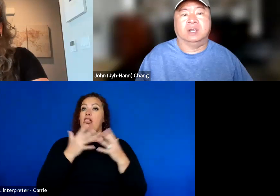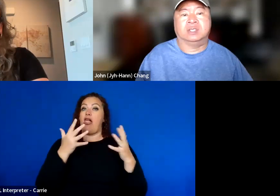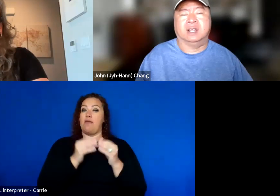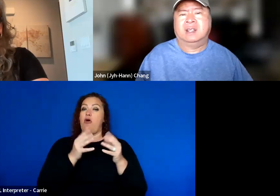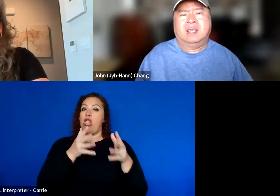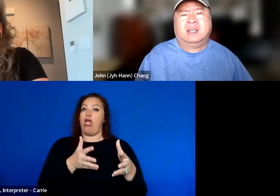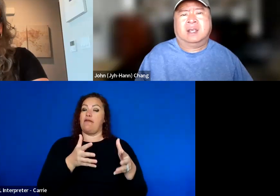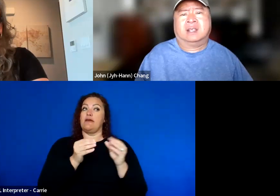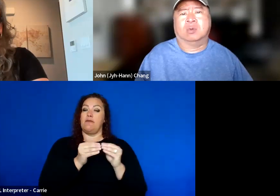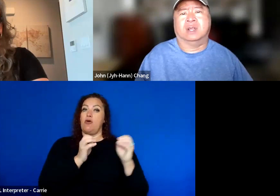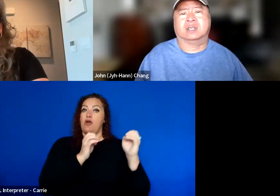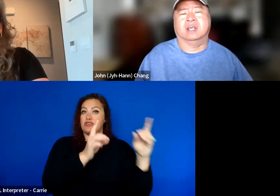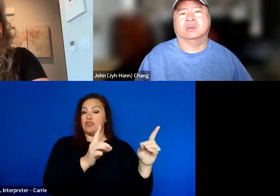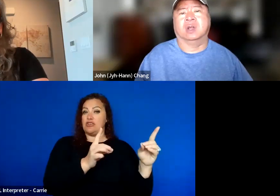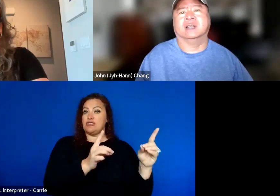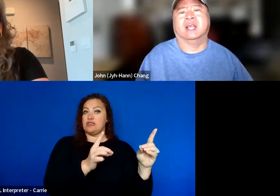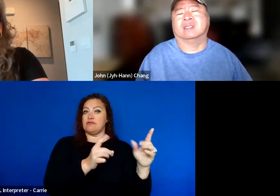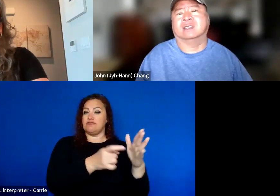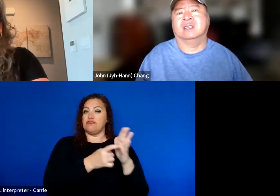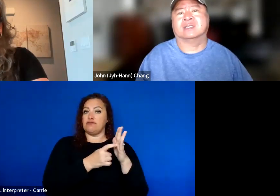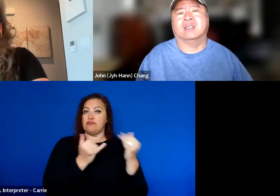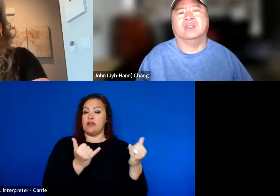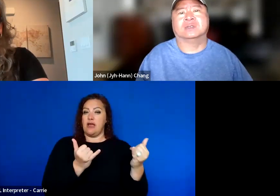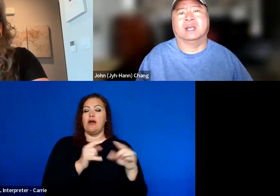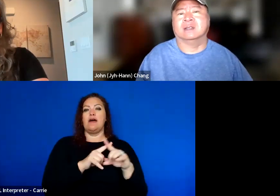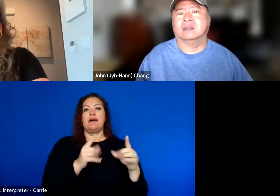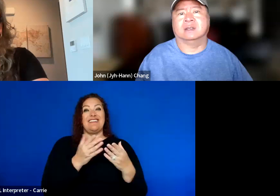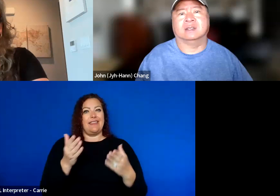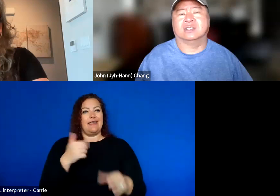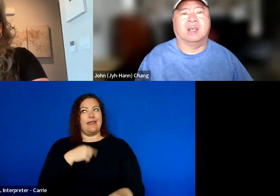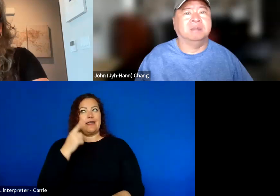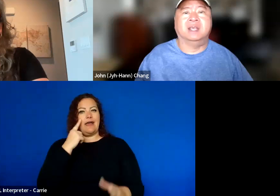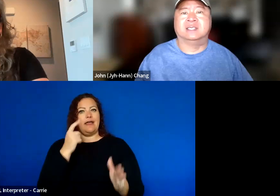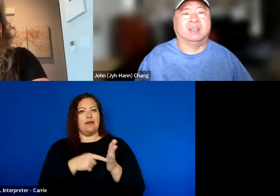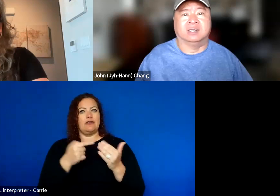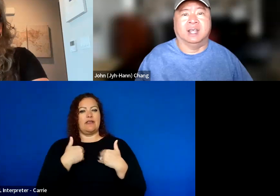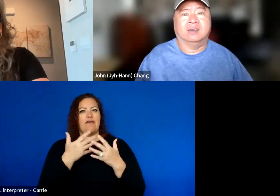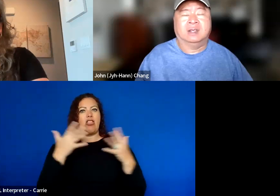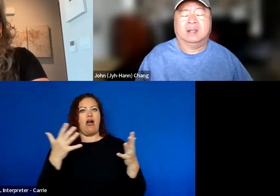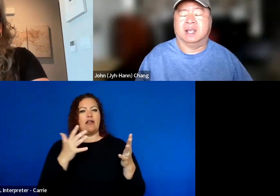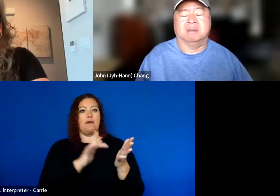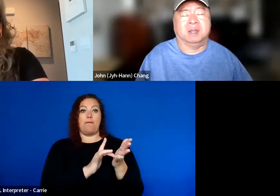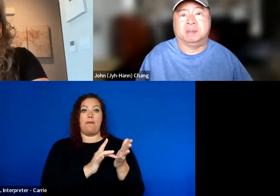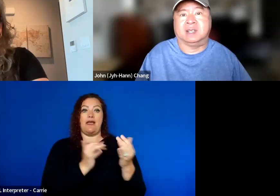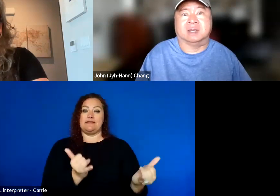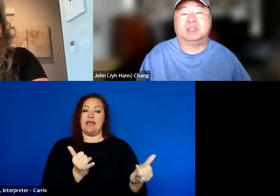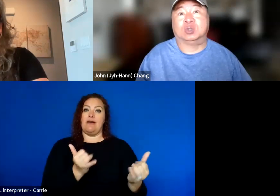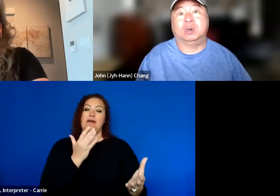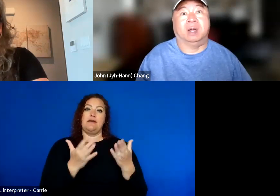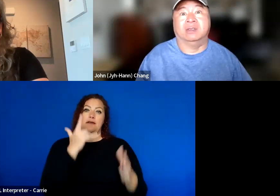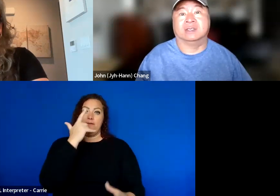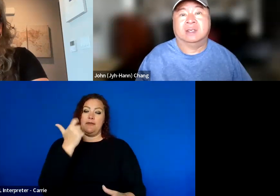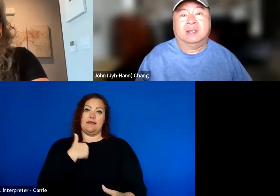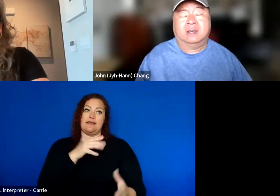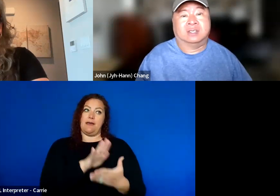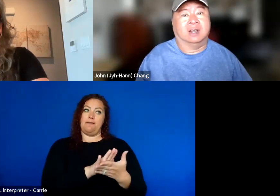more educated we are now. The thing is, I noticed that there's a lot of meds out there now. Again, maybe because I'm in school